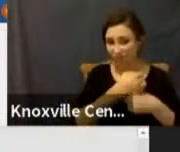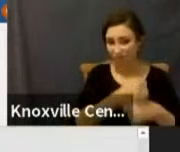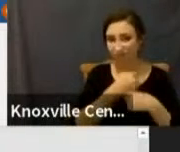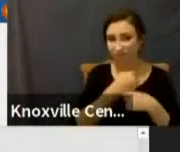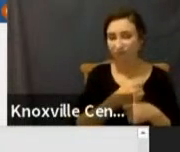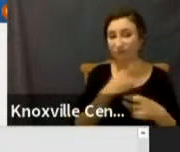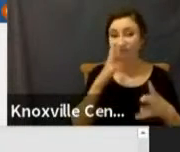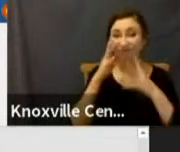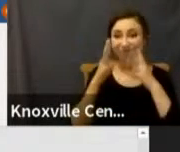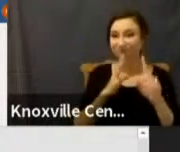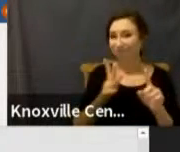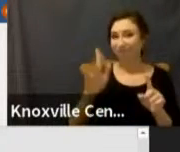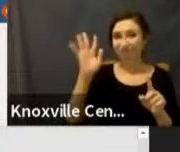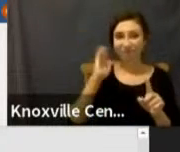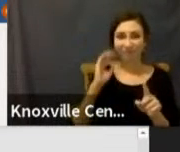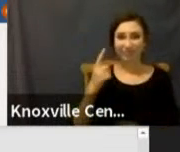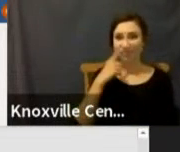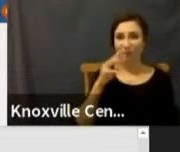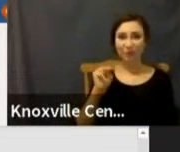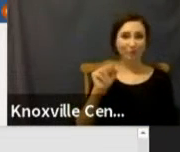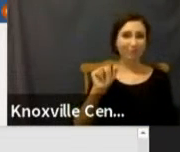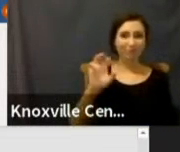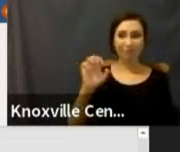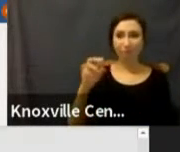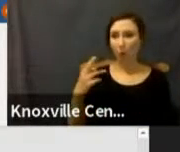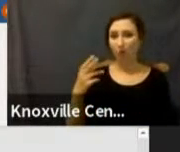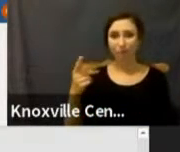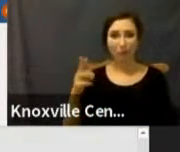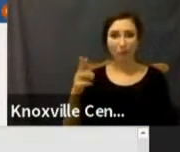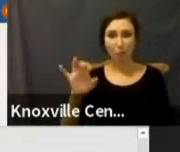in, I don't remember, March, April, sometime like that.